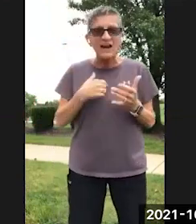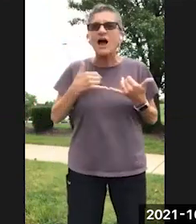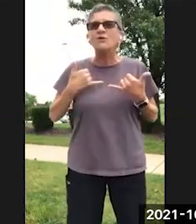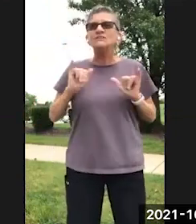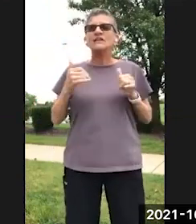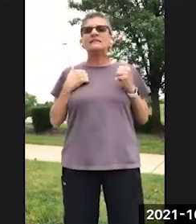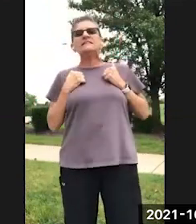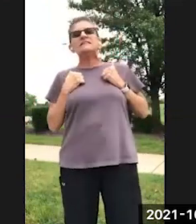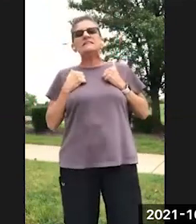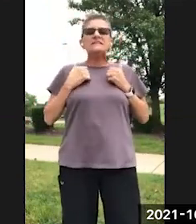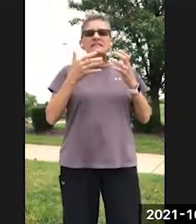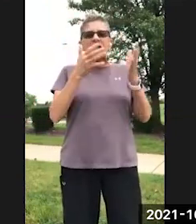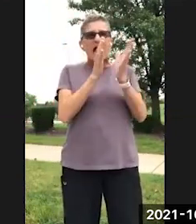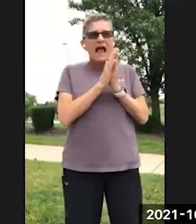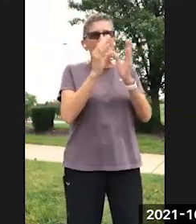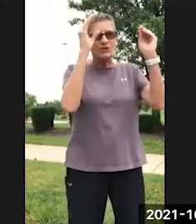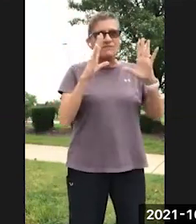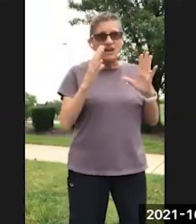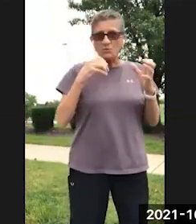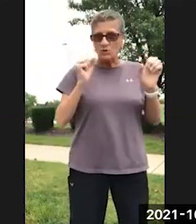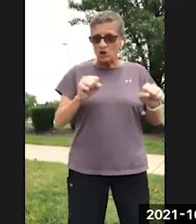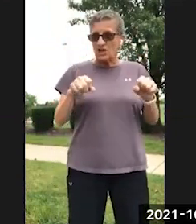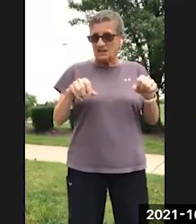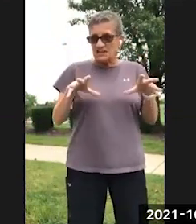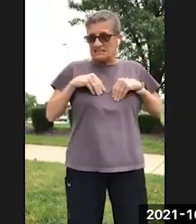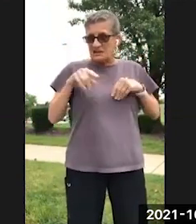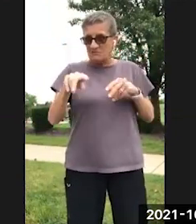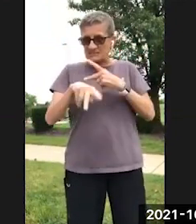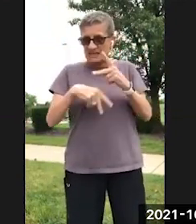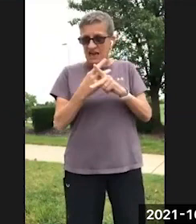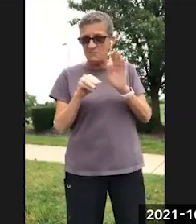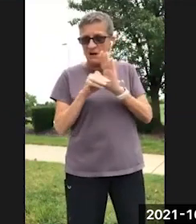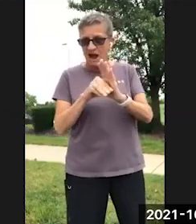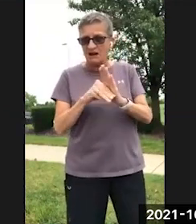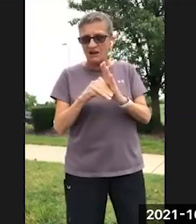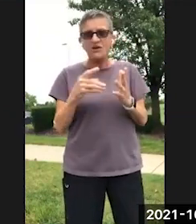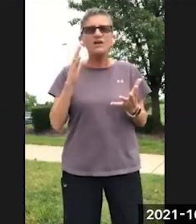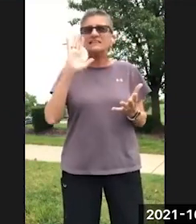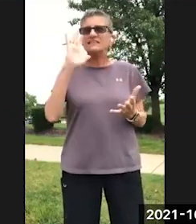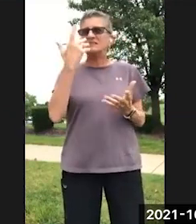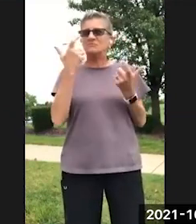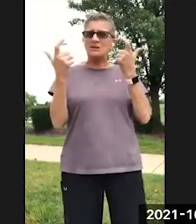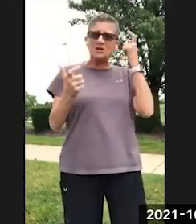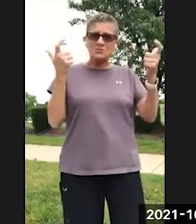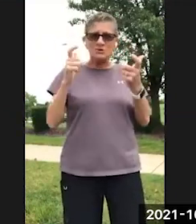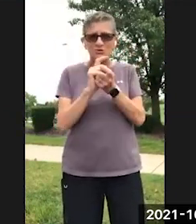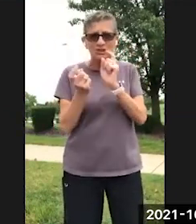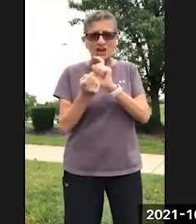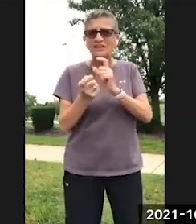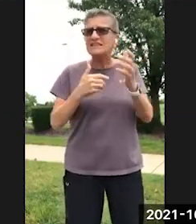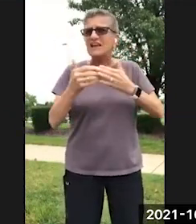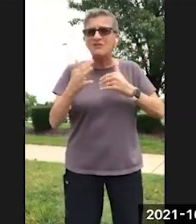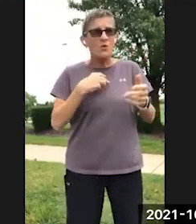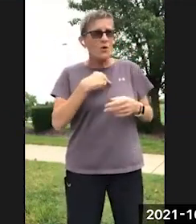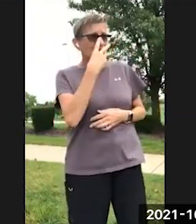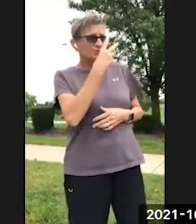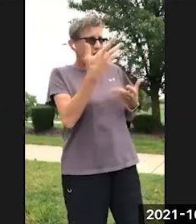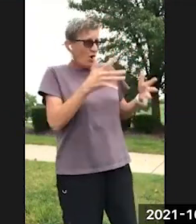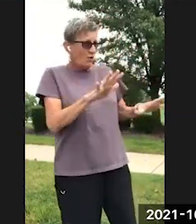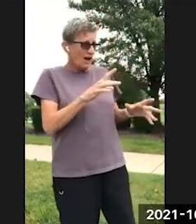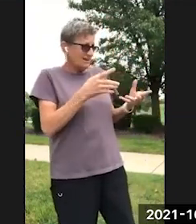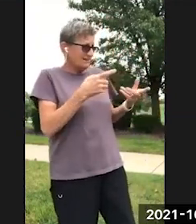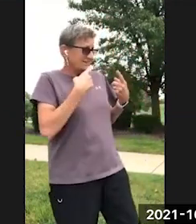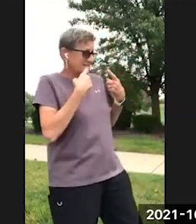could adapt this model in my other classes. It seems like such a big change, despite the fact that I had seen it work successfully with my own